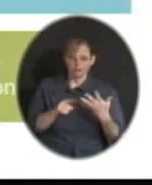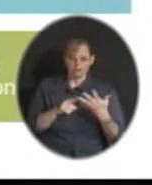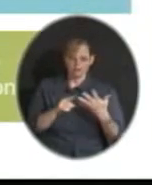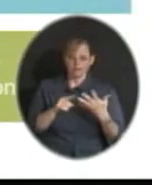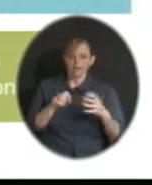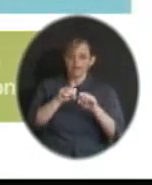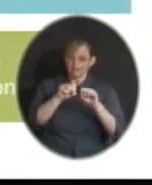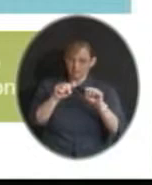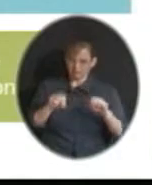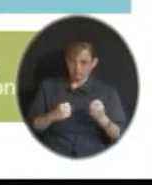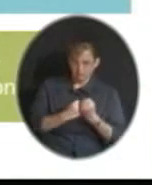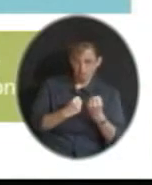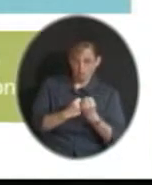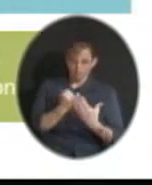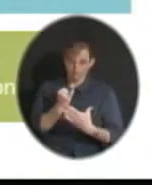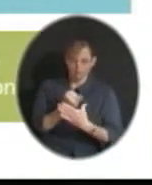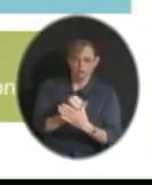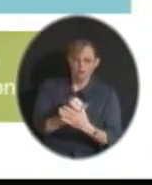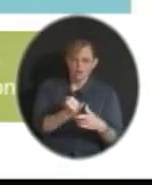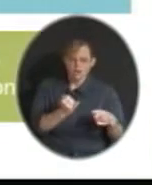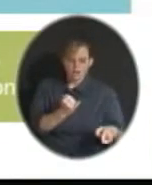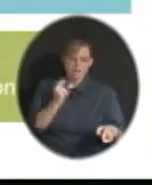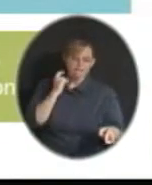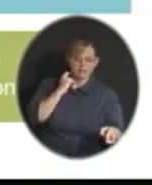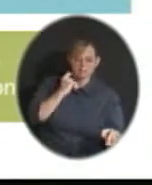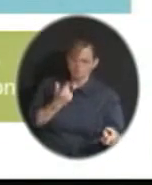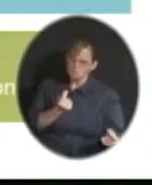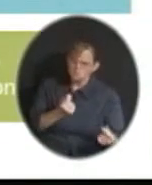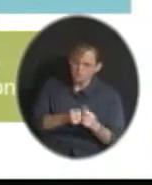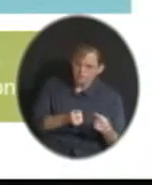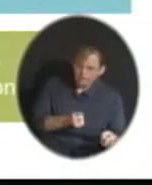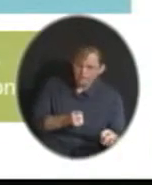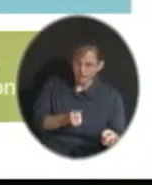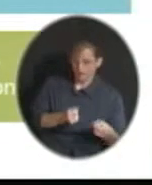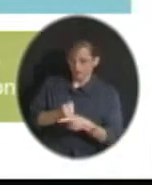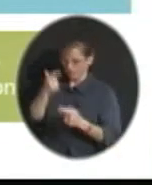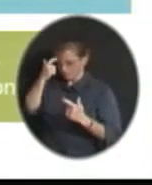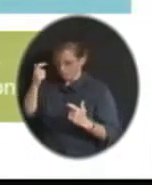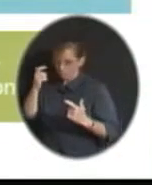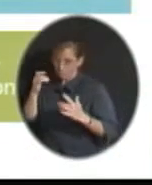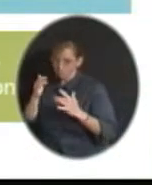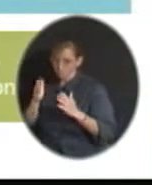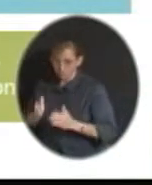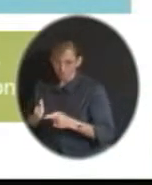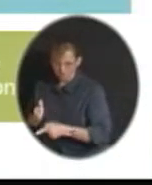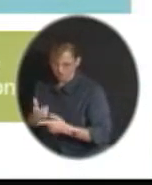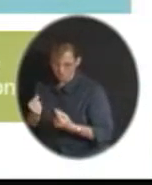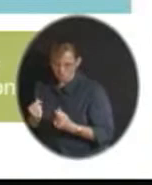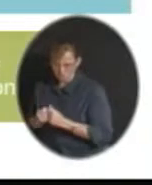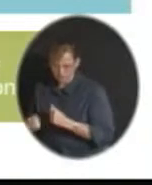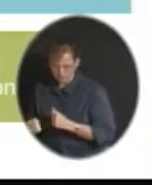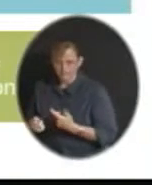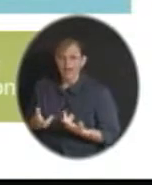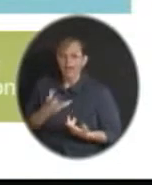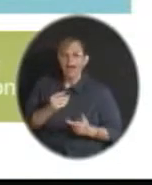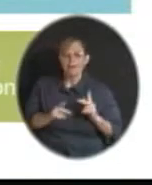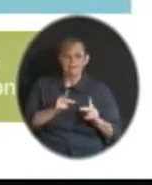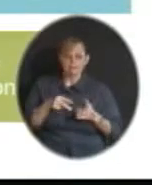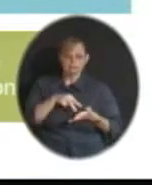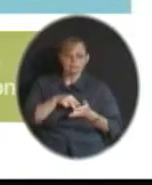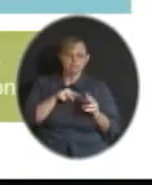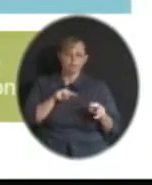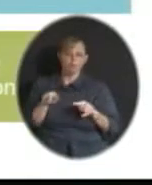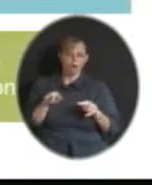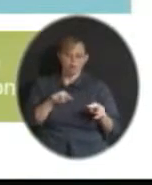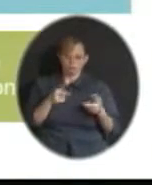What do we do for victims of bullying? What do we do for bullies? And what do we do for those bystanders that watch this? I'm going to talk to you a little bit about that.